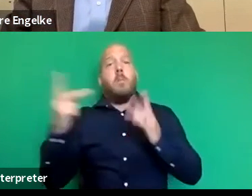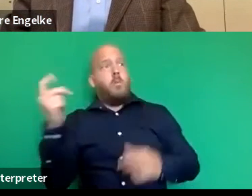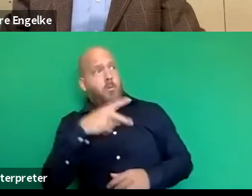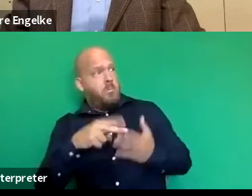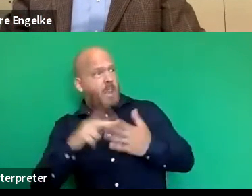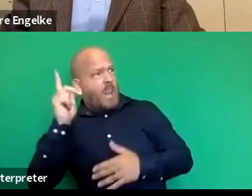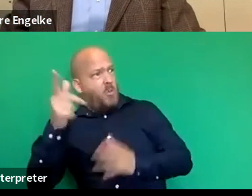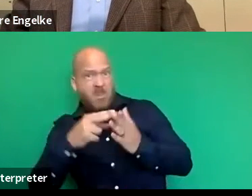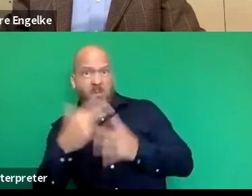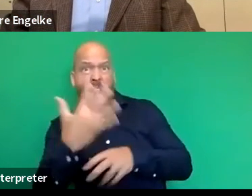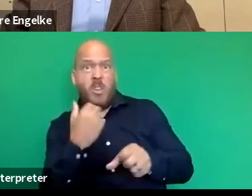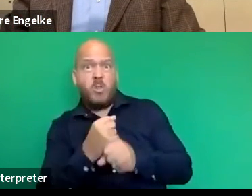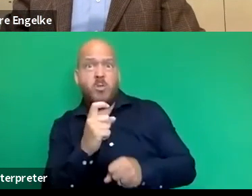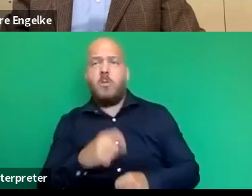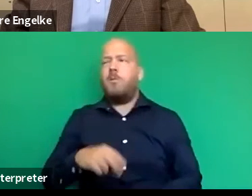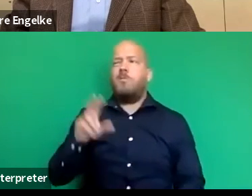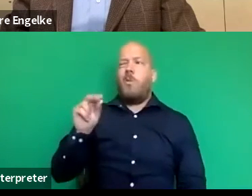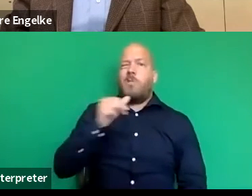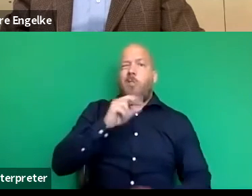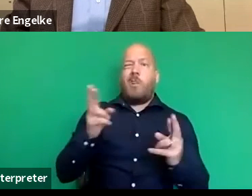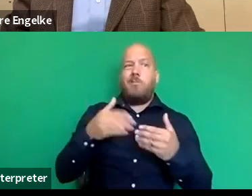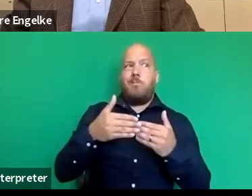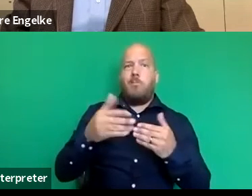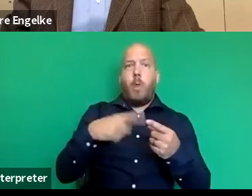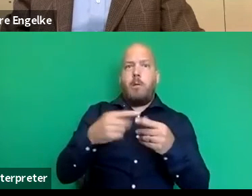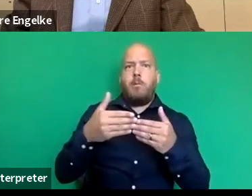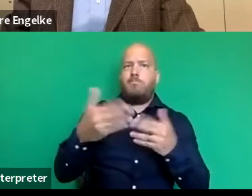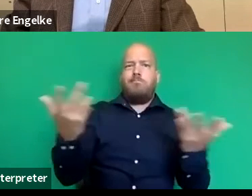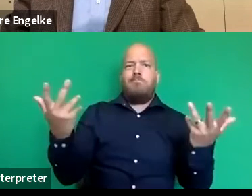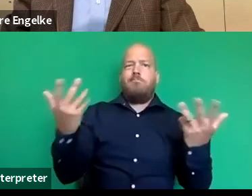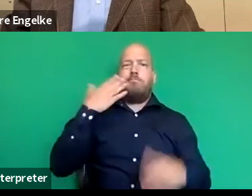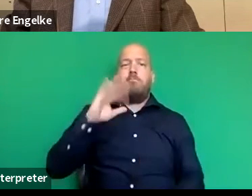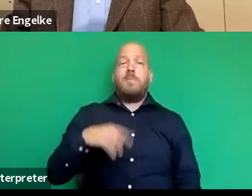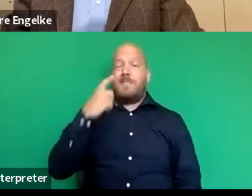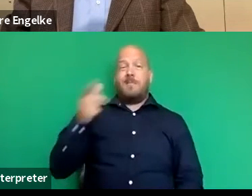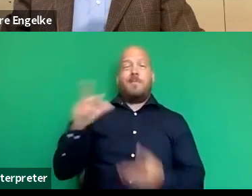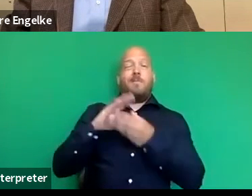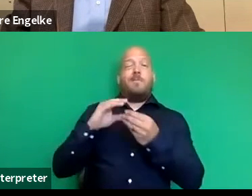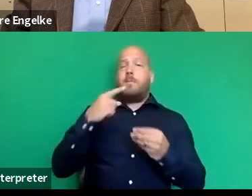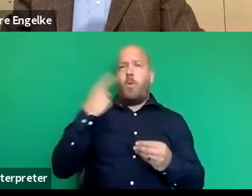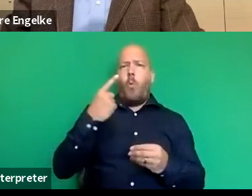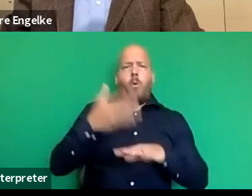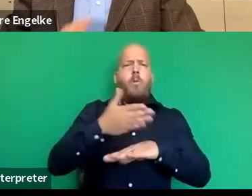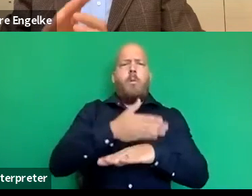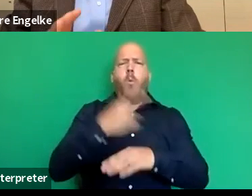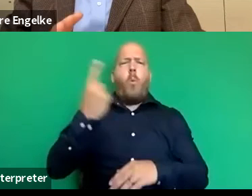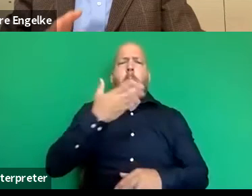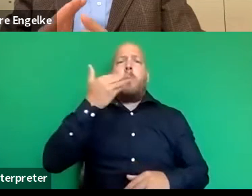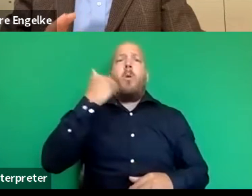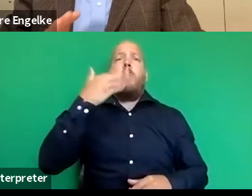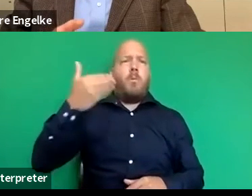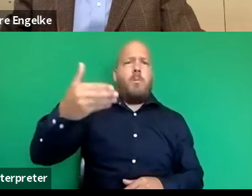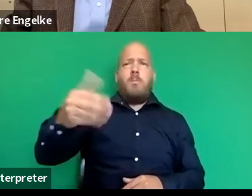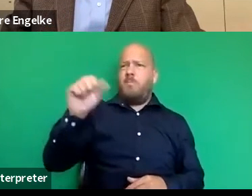now. And it's always 5 years. Next year is 5 years. Next year is 5 years. And then all of a sudden, we started seeing these tremendous advancements. I mean,